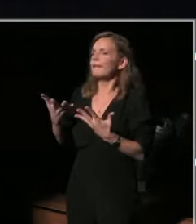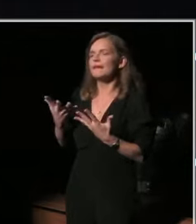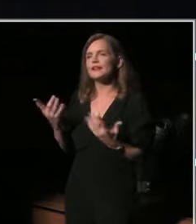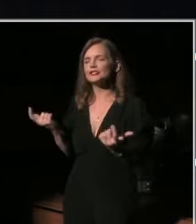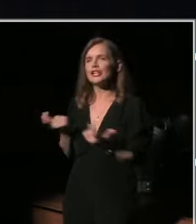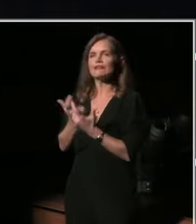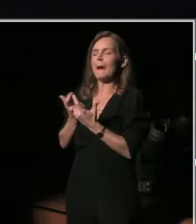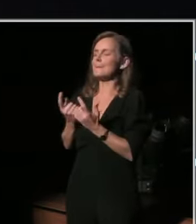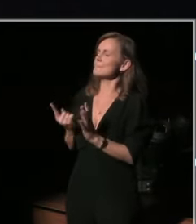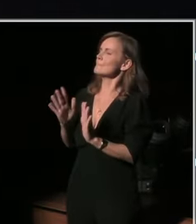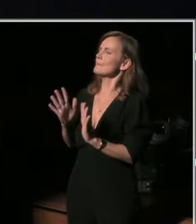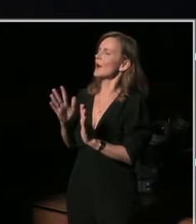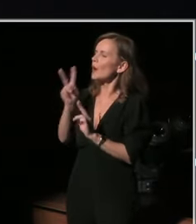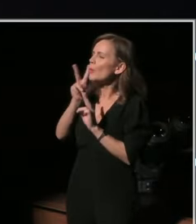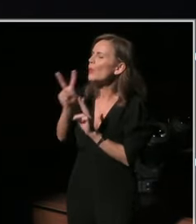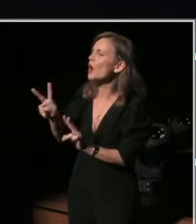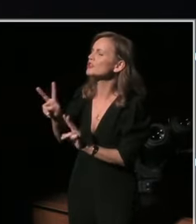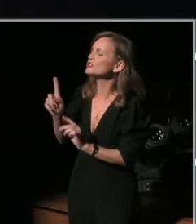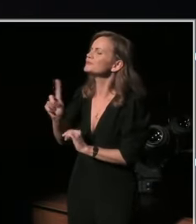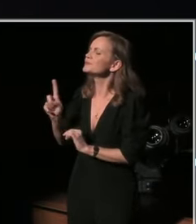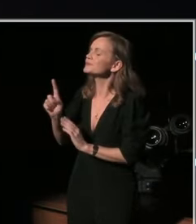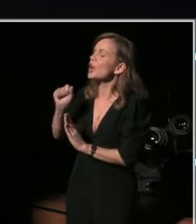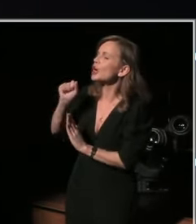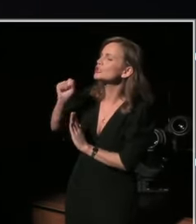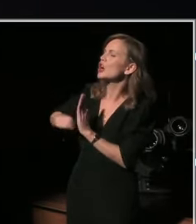up by watching a